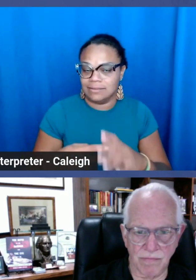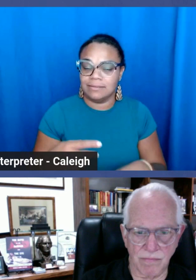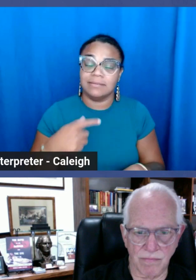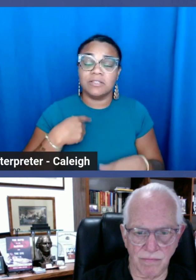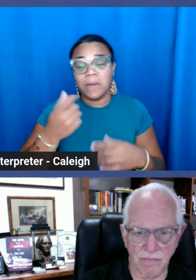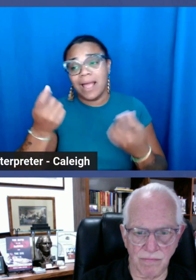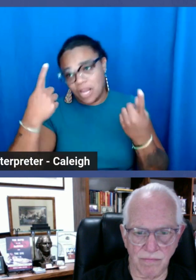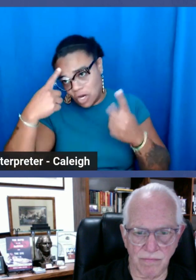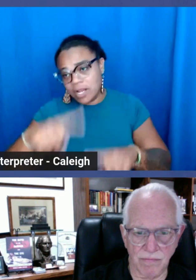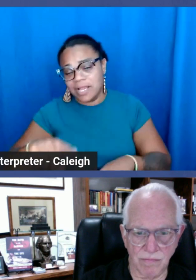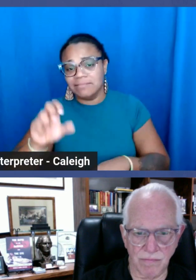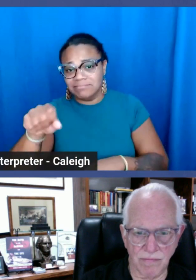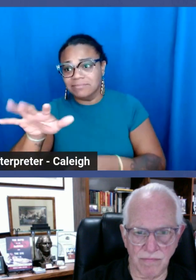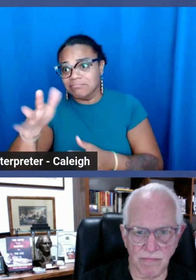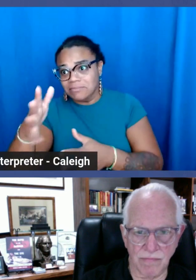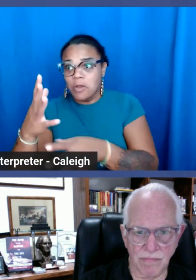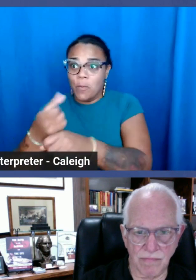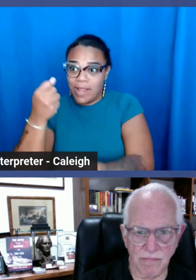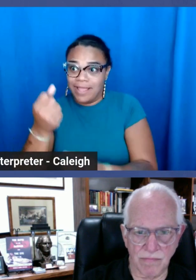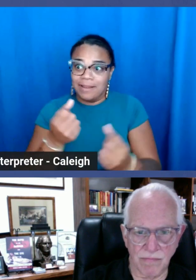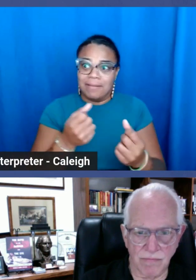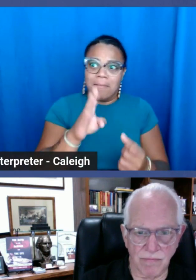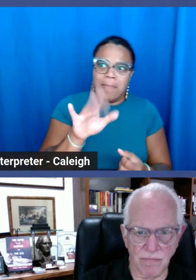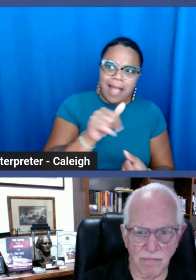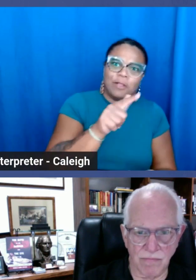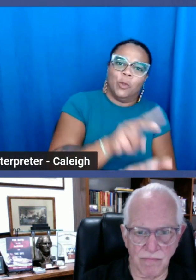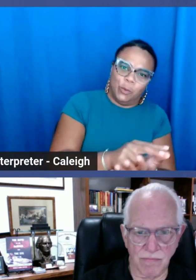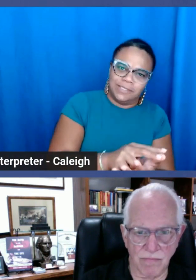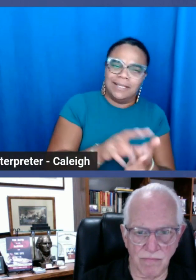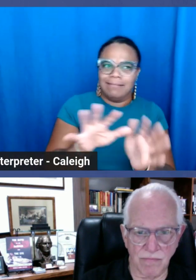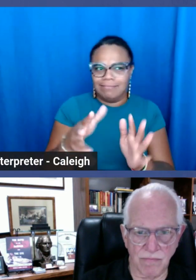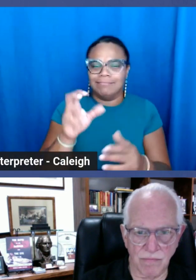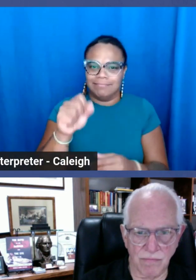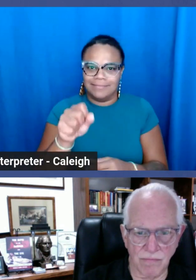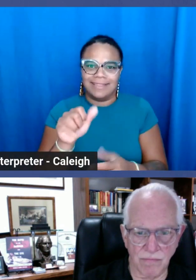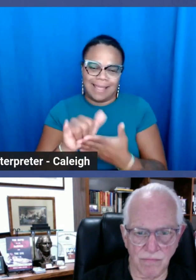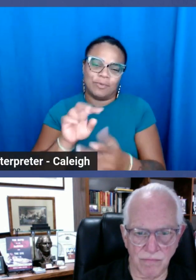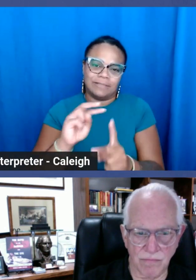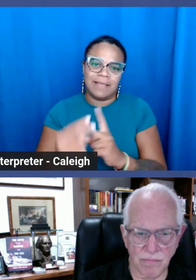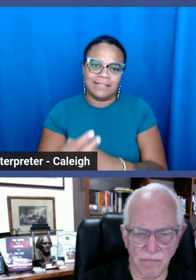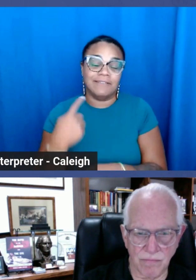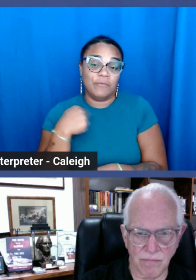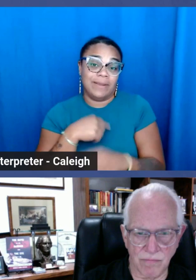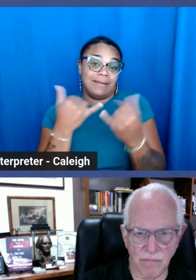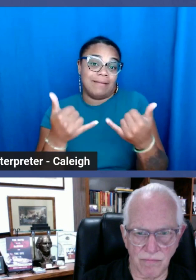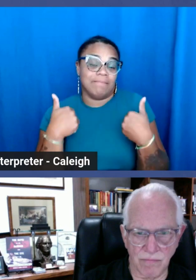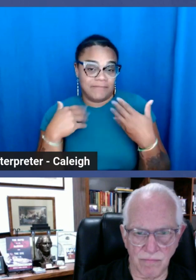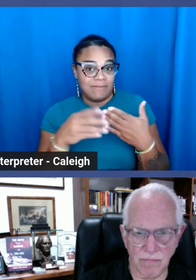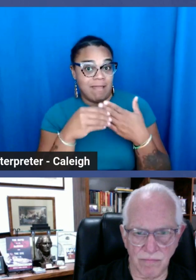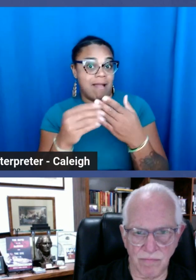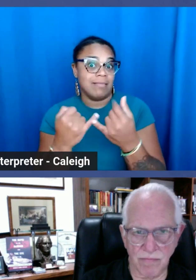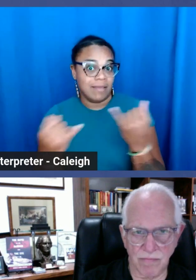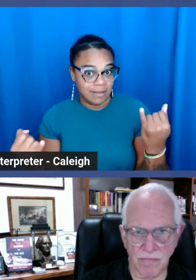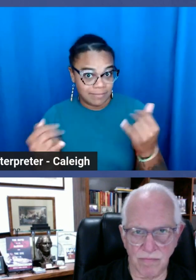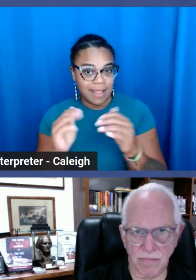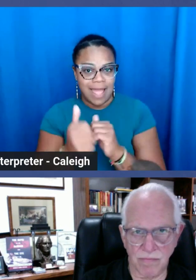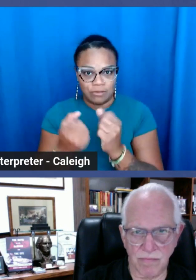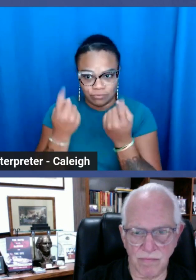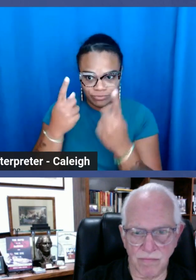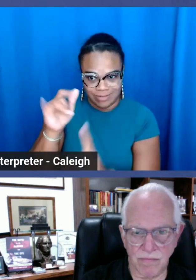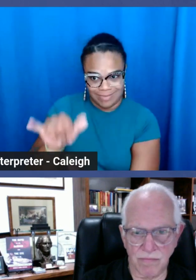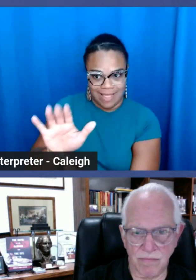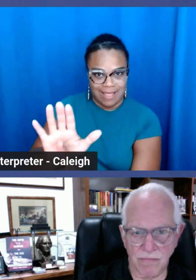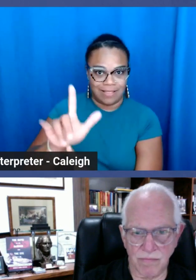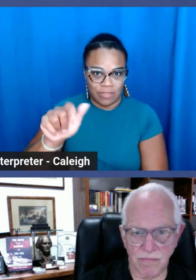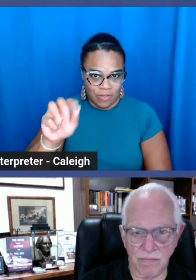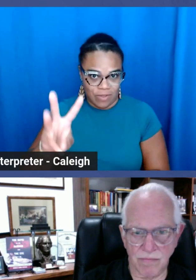losing in that perspective, in that we now have some guidelines how to interpret the law, and the Department of Justice now has